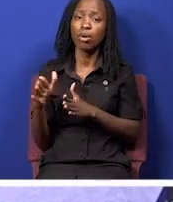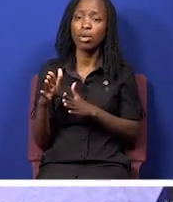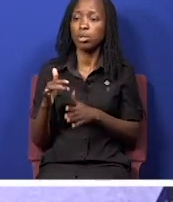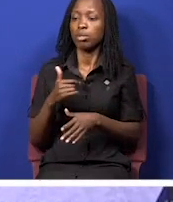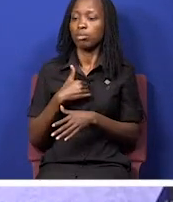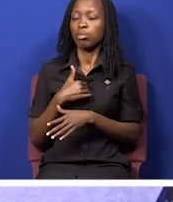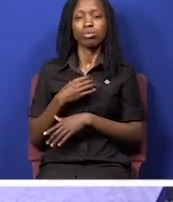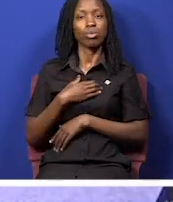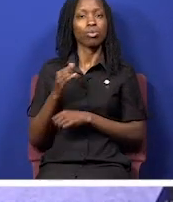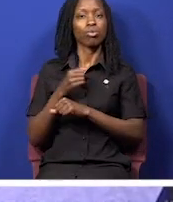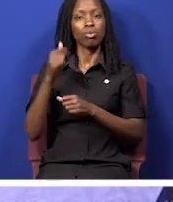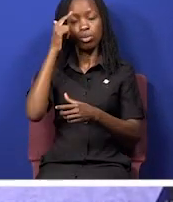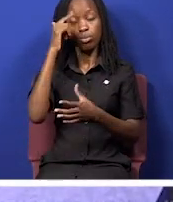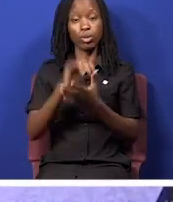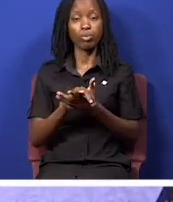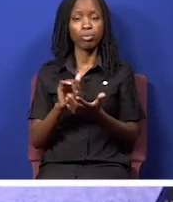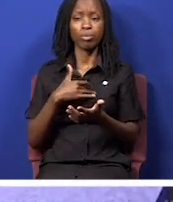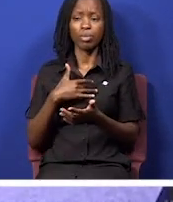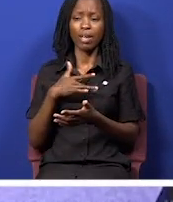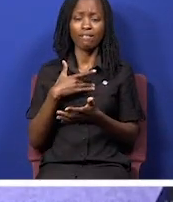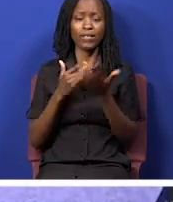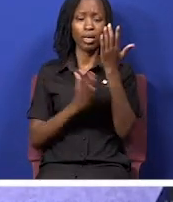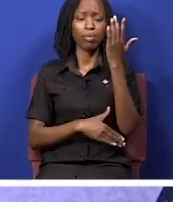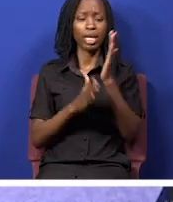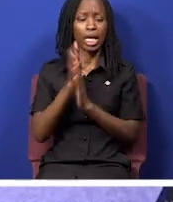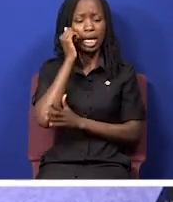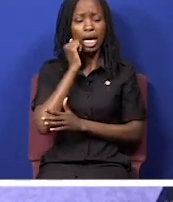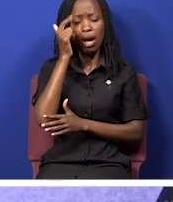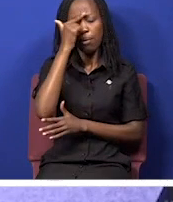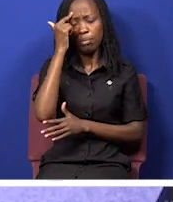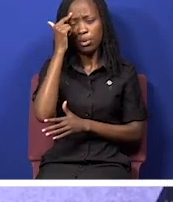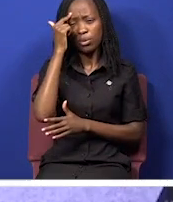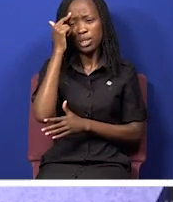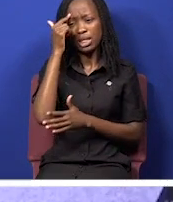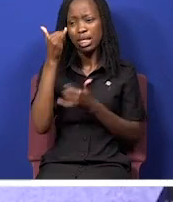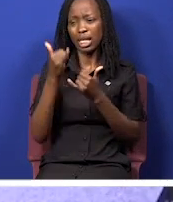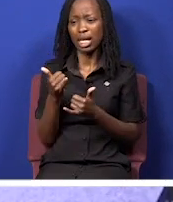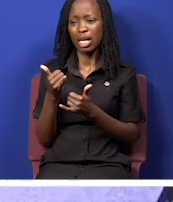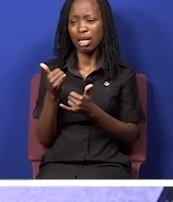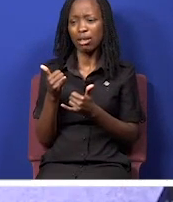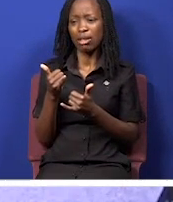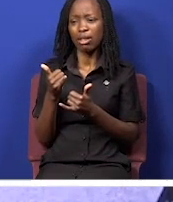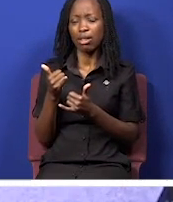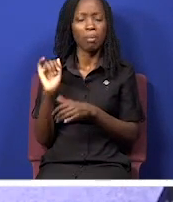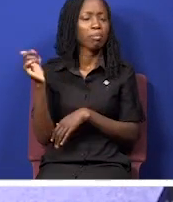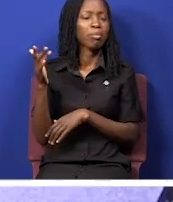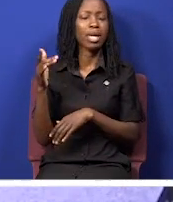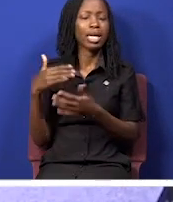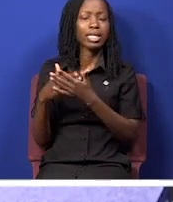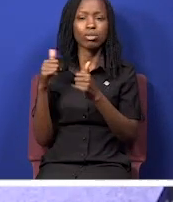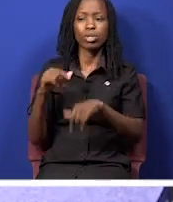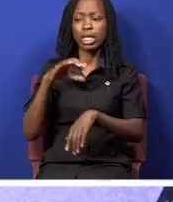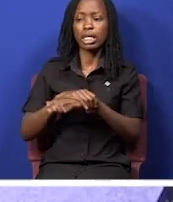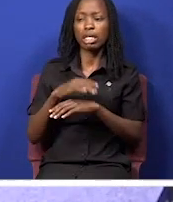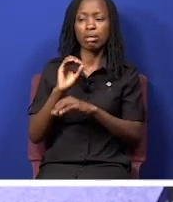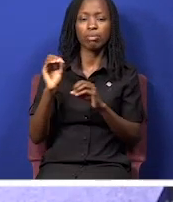my, I couldn't believe it. I felt bad and sad because now I couldn't match my outfit. I've never really found it to